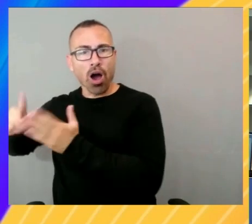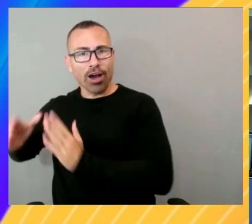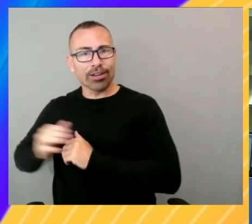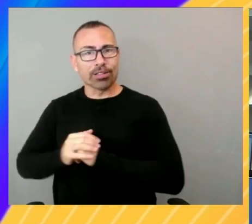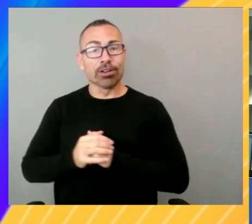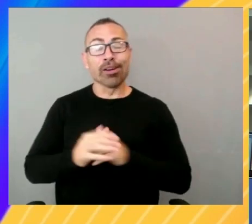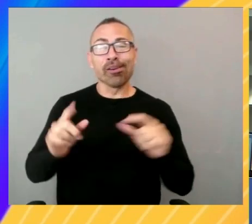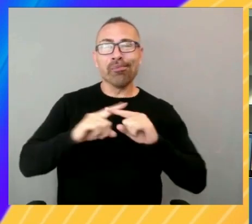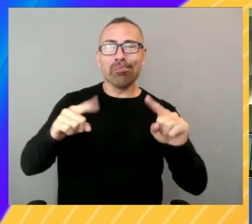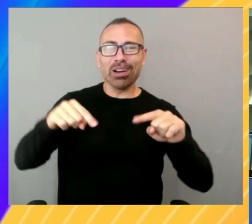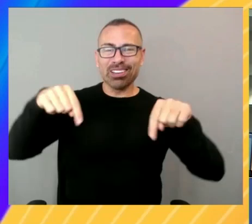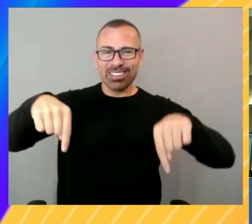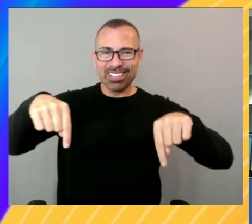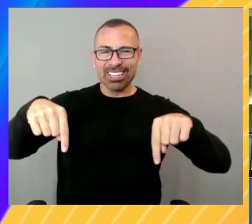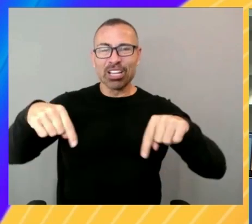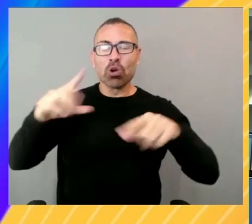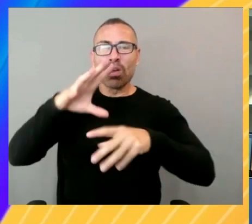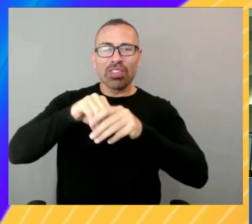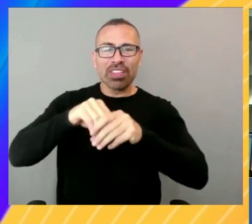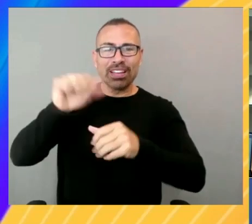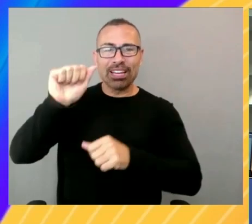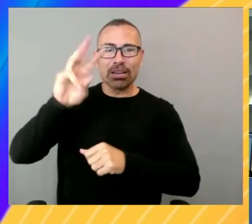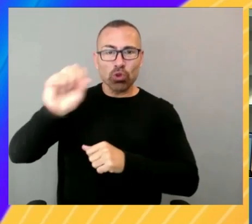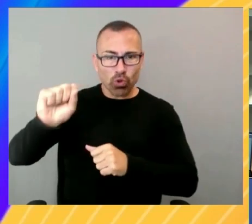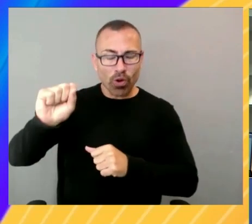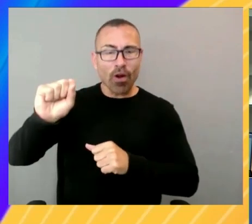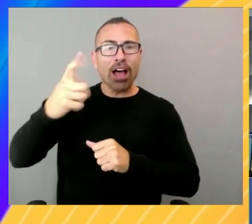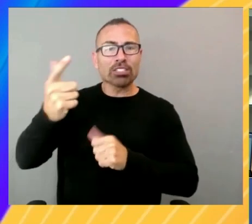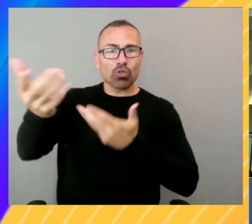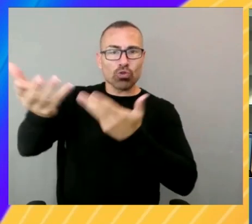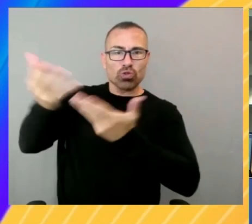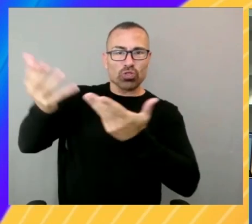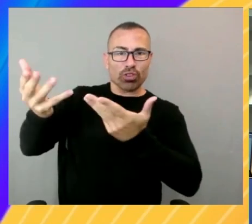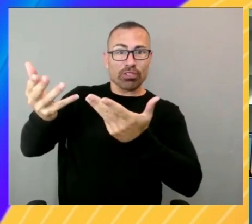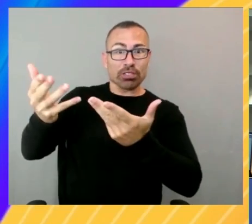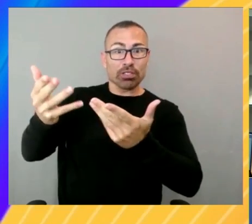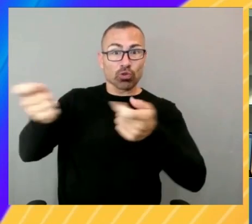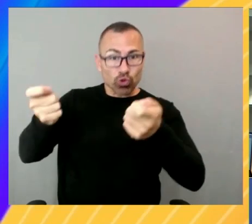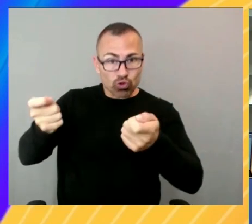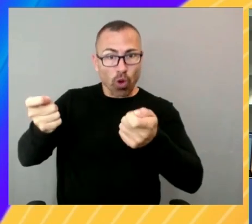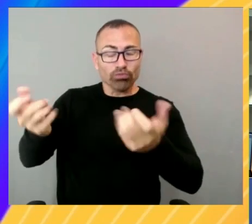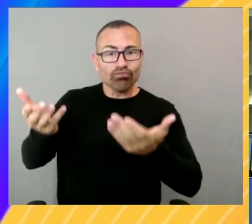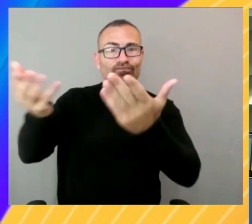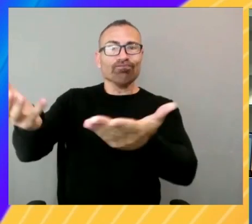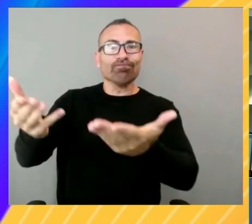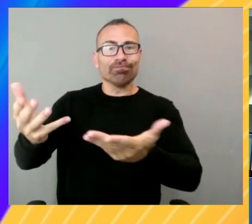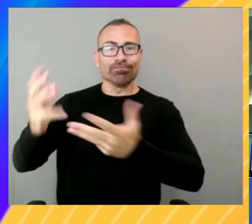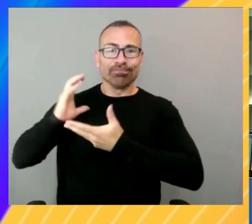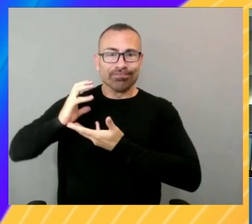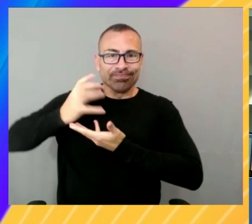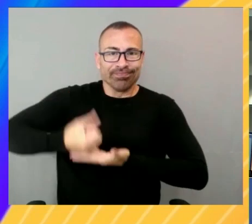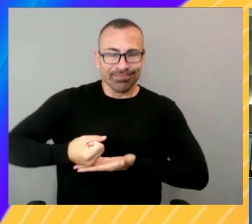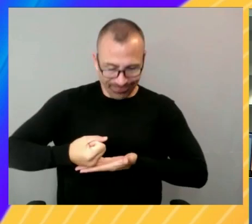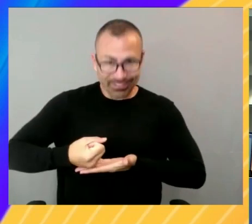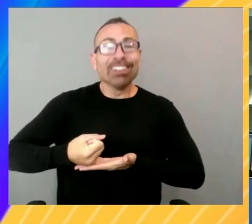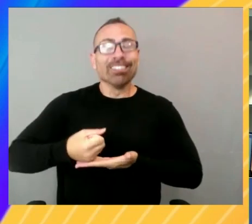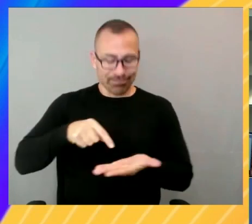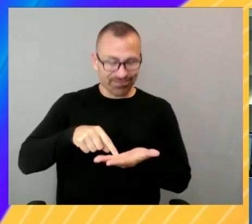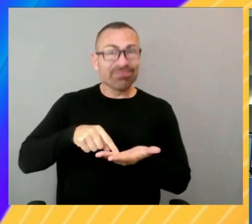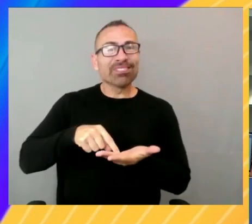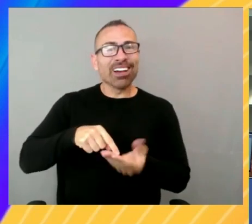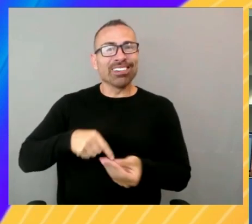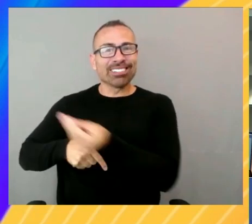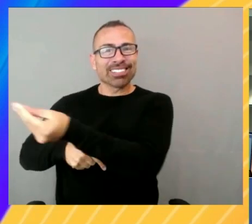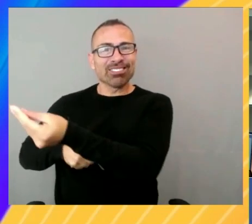controls, inherit some artifacts and documentation that they can just hand over to the auditor. I see a